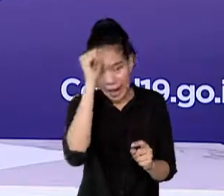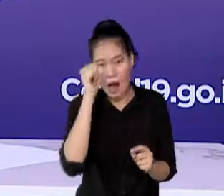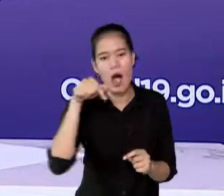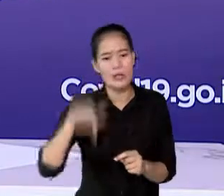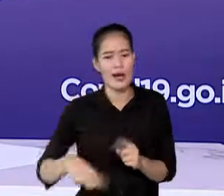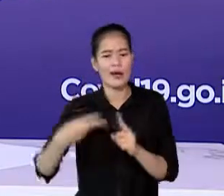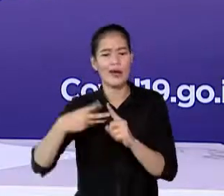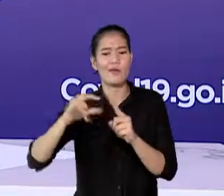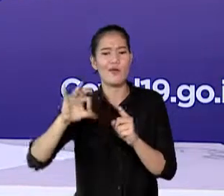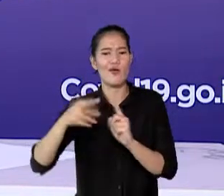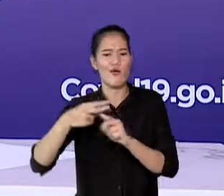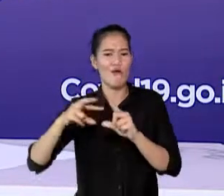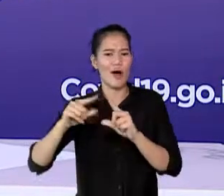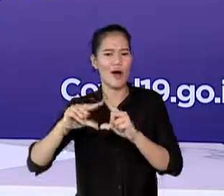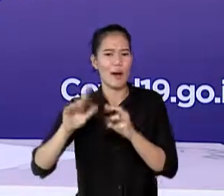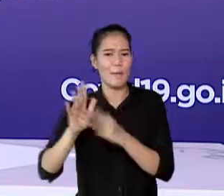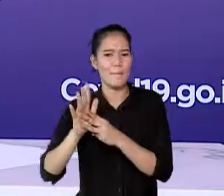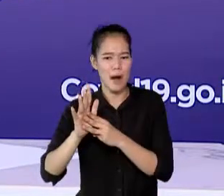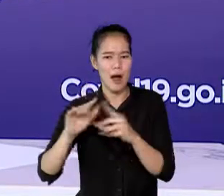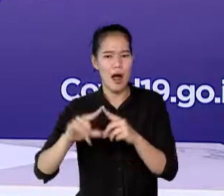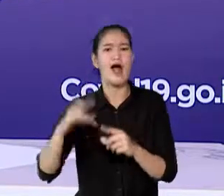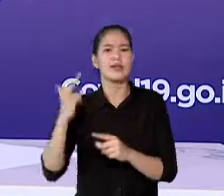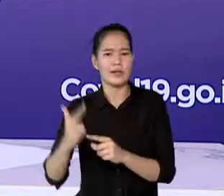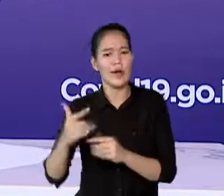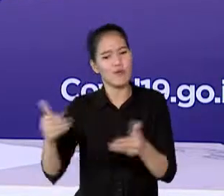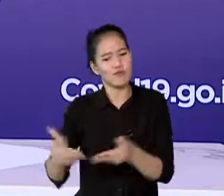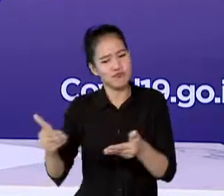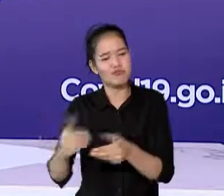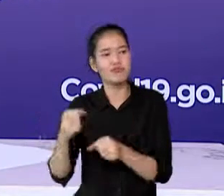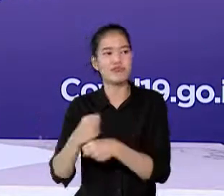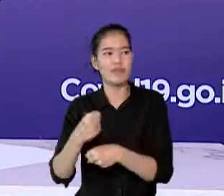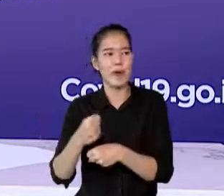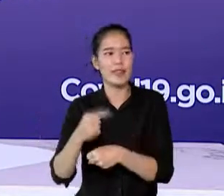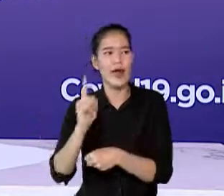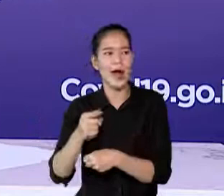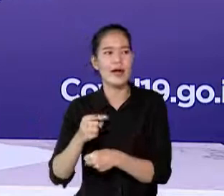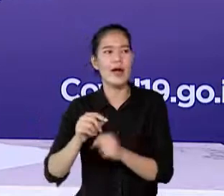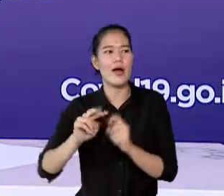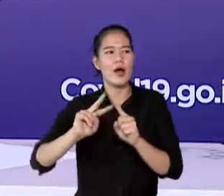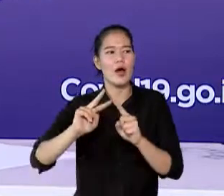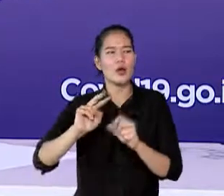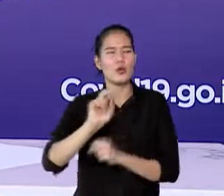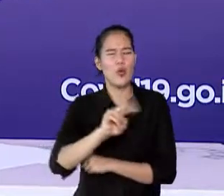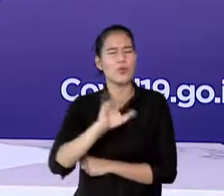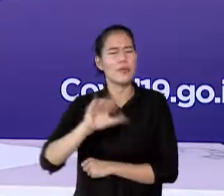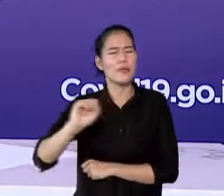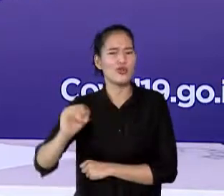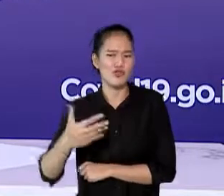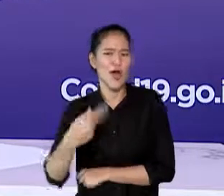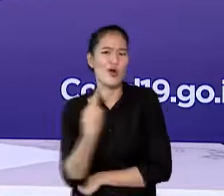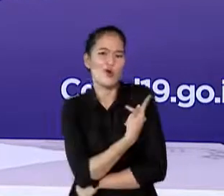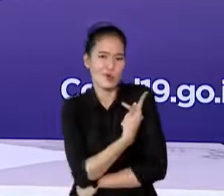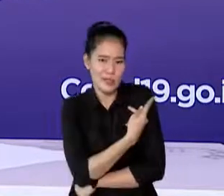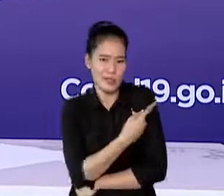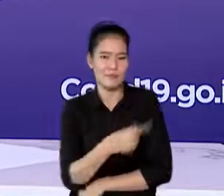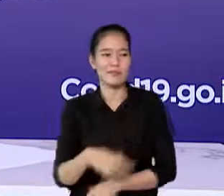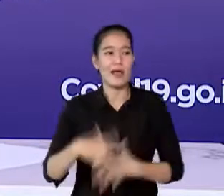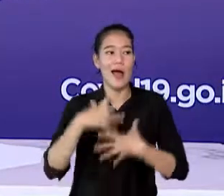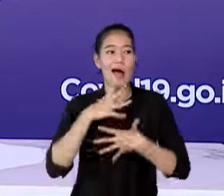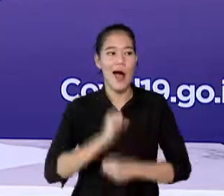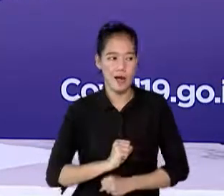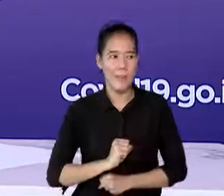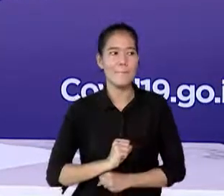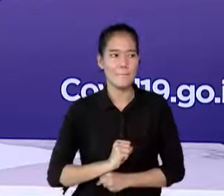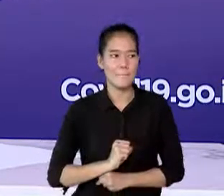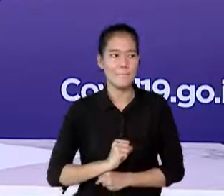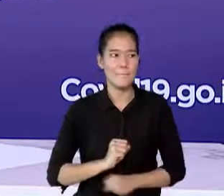its production capacity of the Sinovac vaccine by 25 million doses. It is hoped